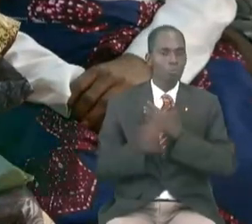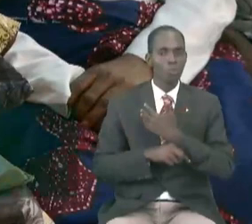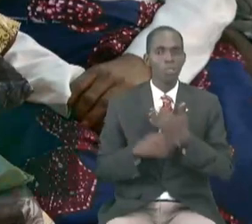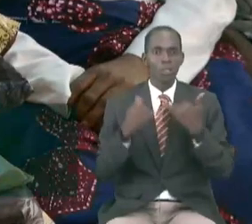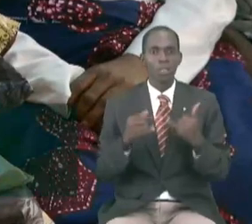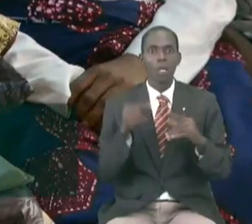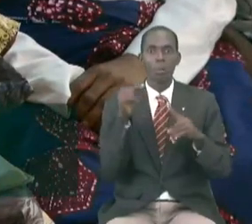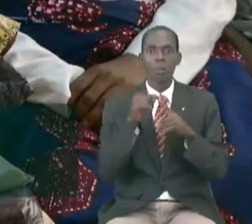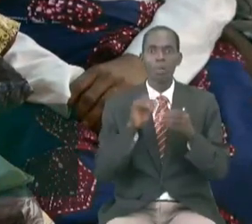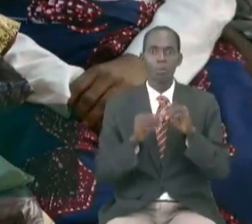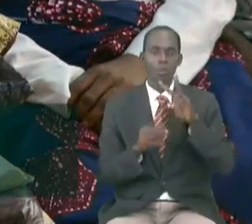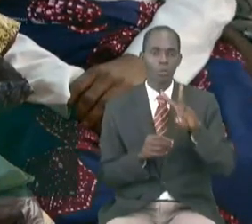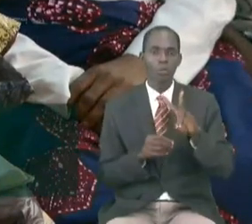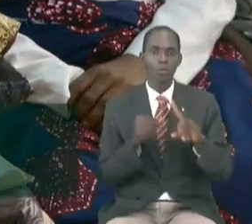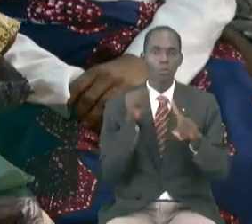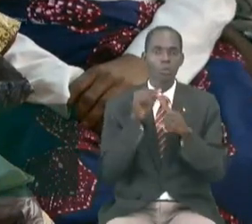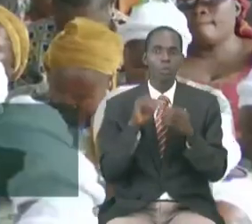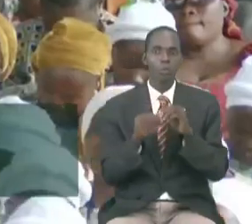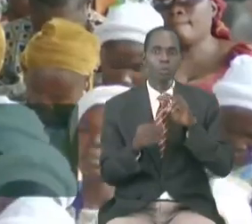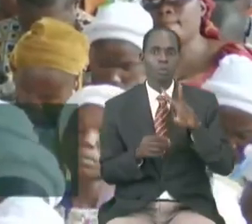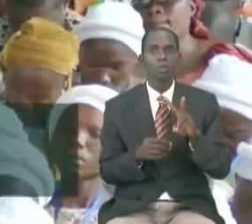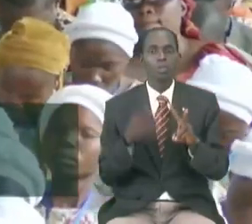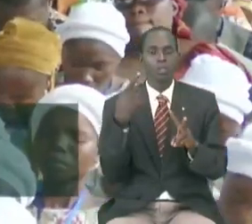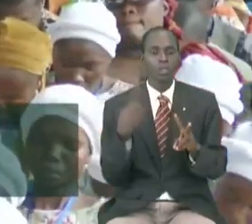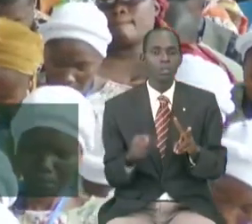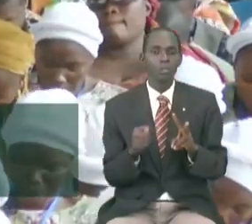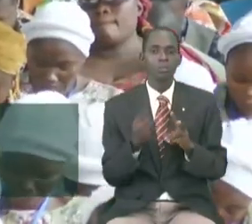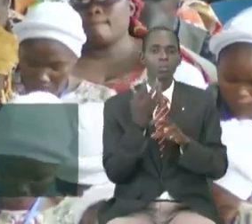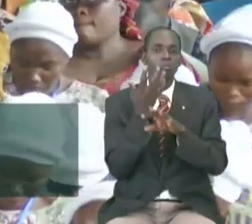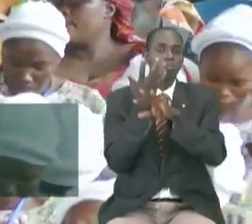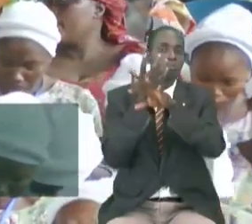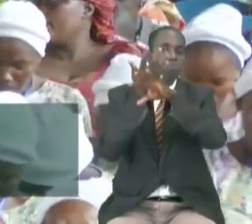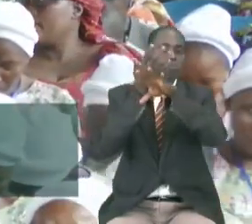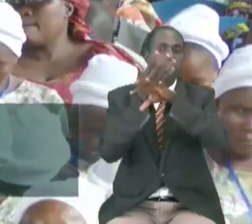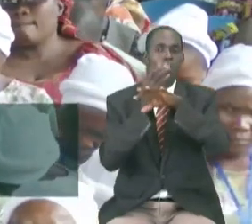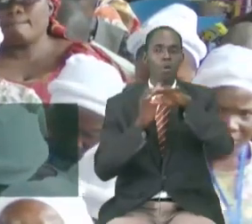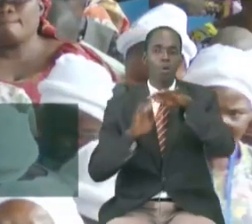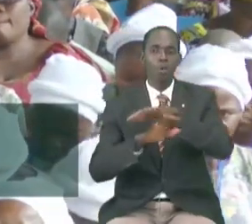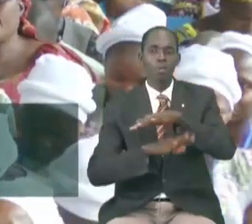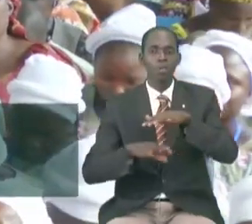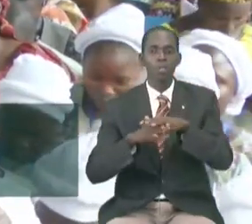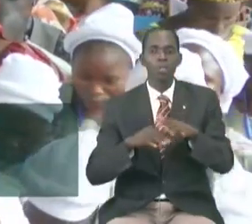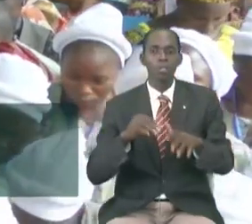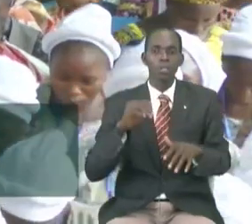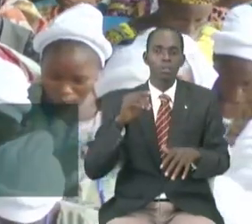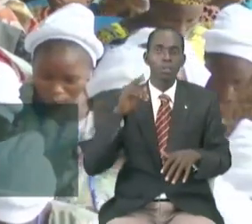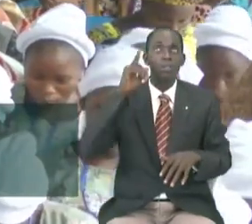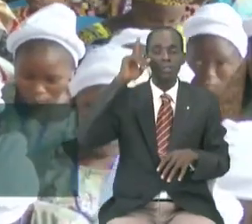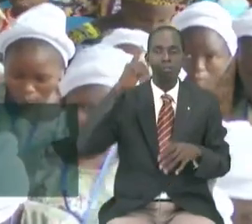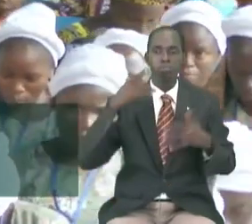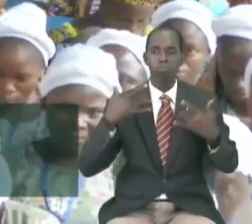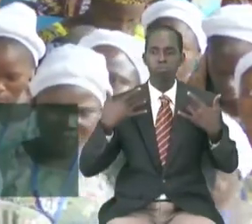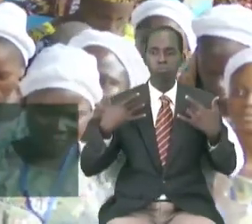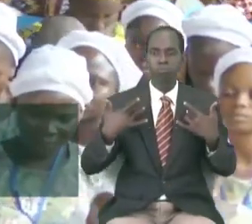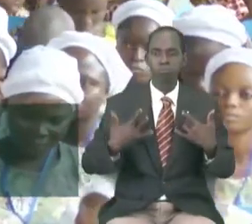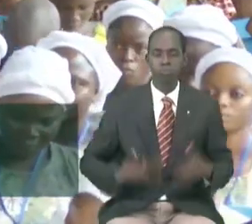perplexing pain. We're looking at Jonah chapter 2. I'm reading from verse 1. Then Jonah prayed